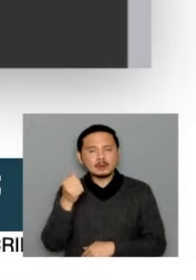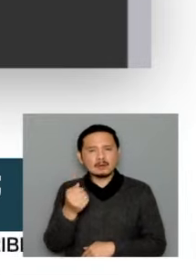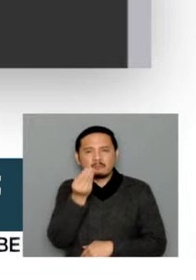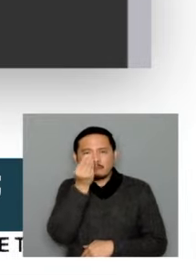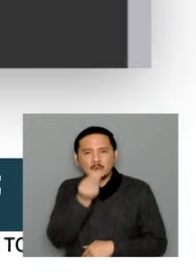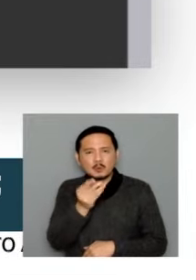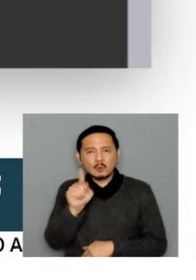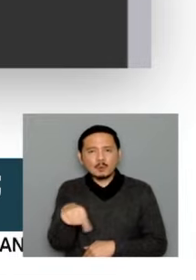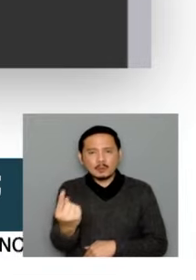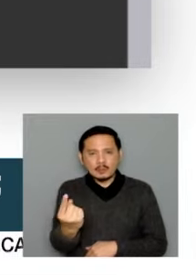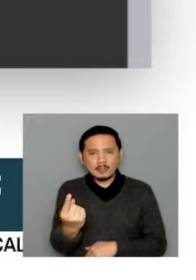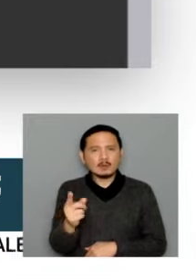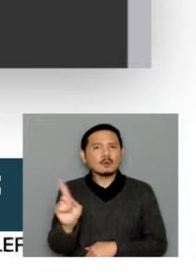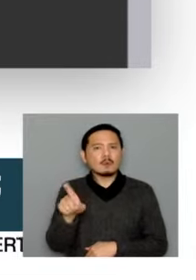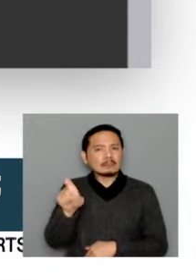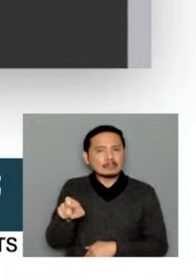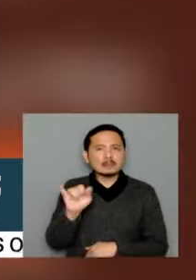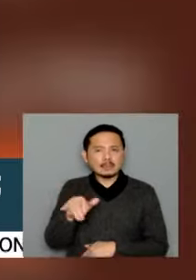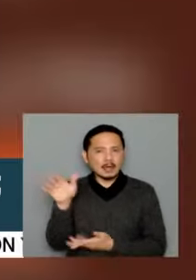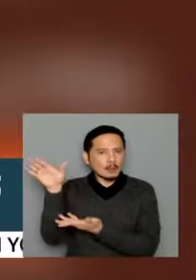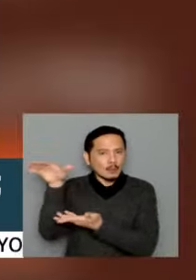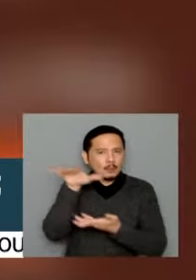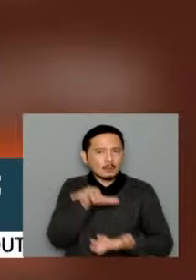talagang kailangan.